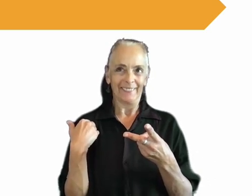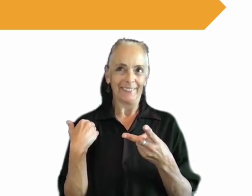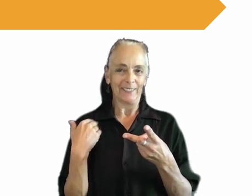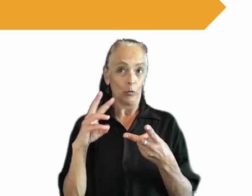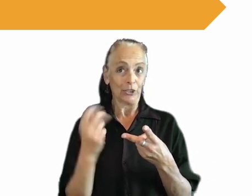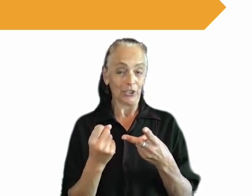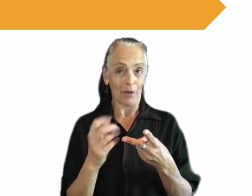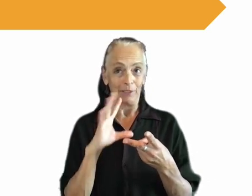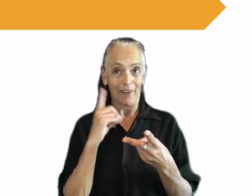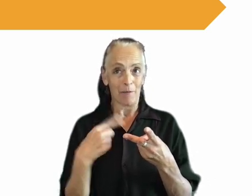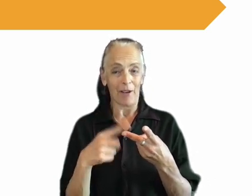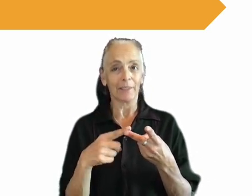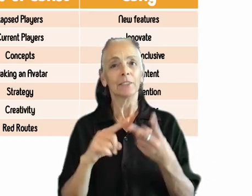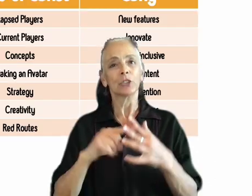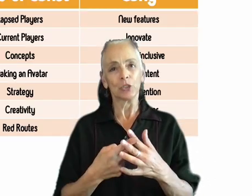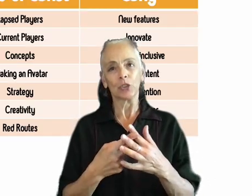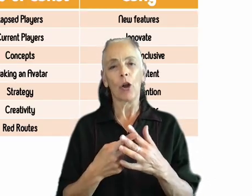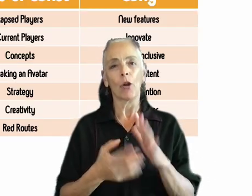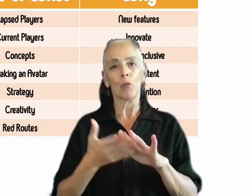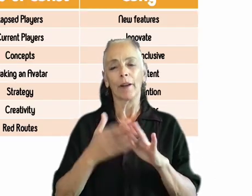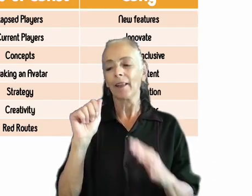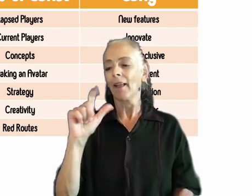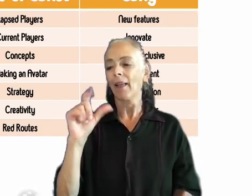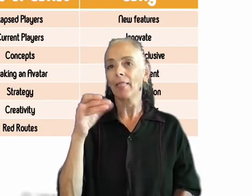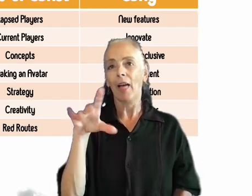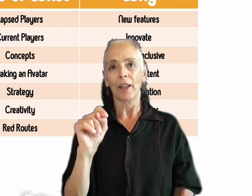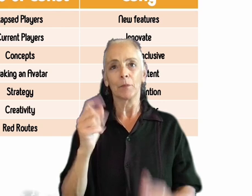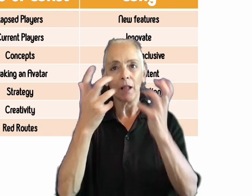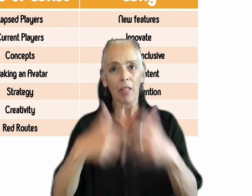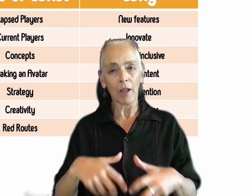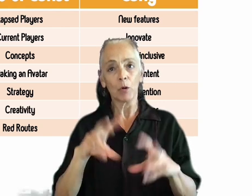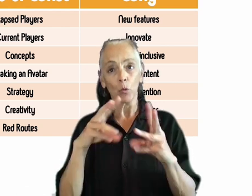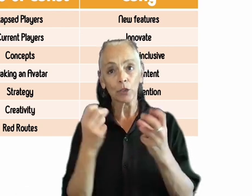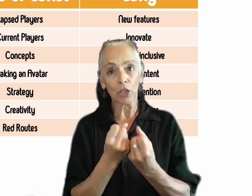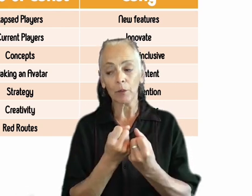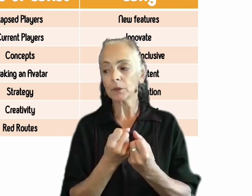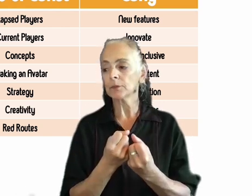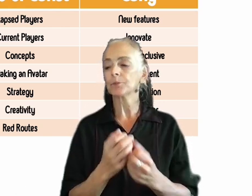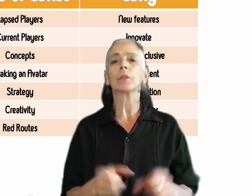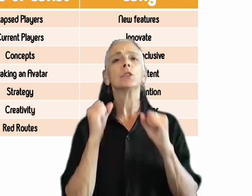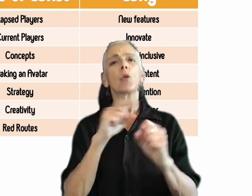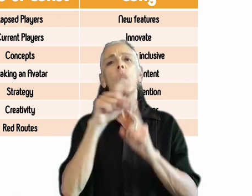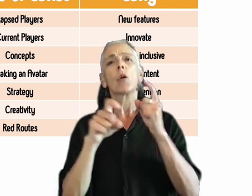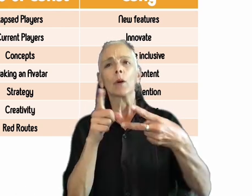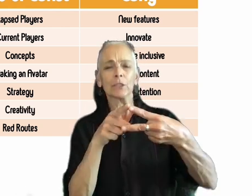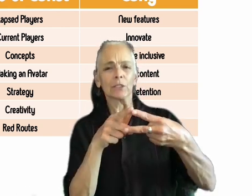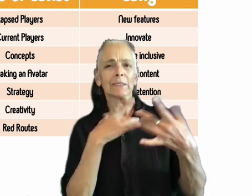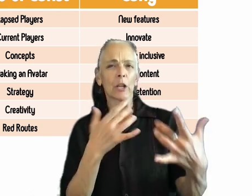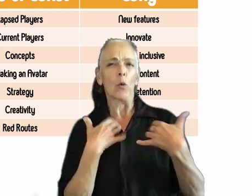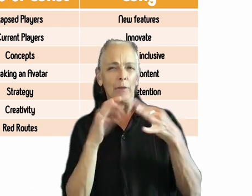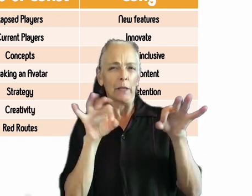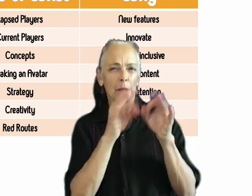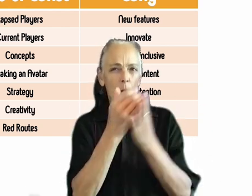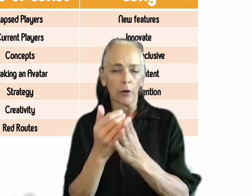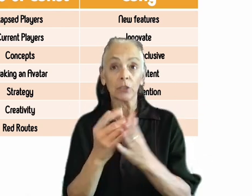start running alignment workshops so strong questions tend to have key parts they